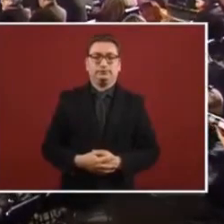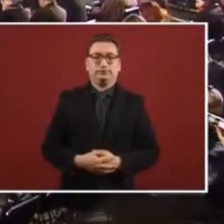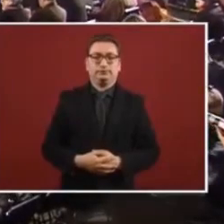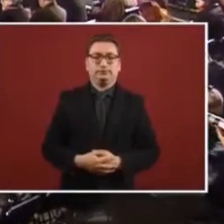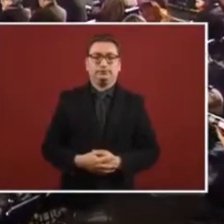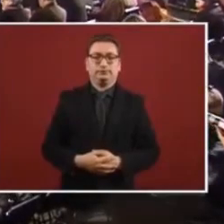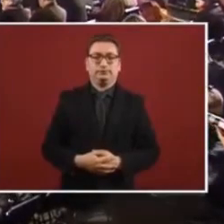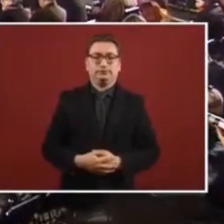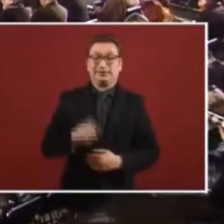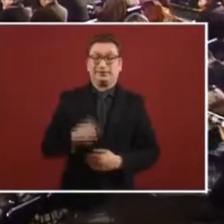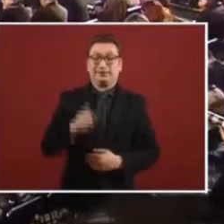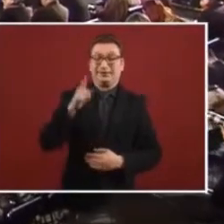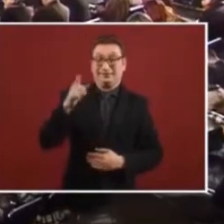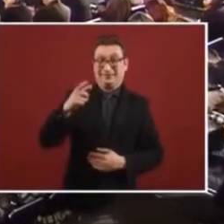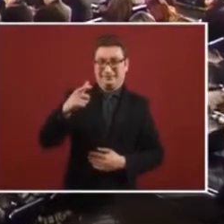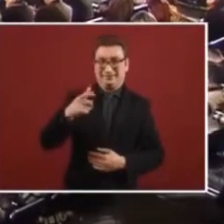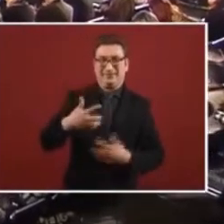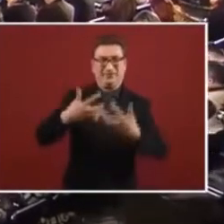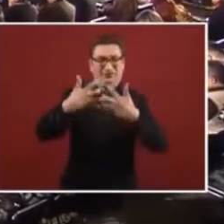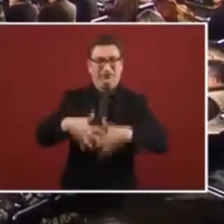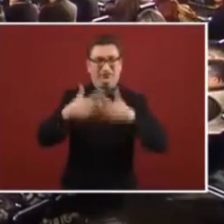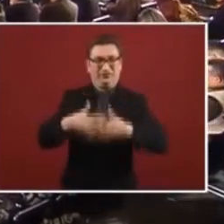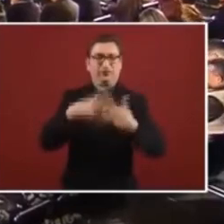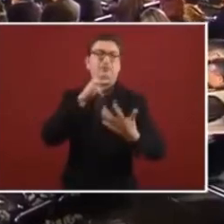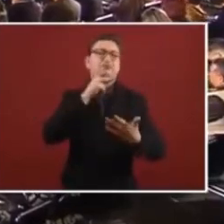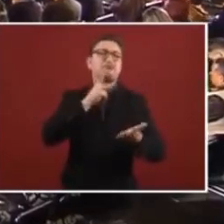the refinery,